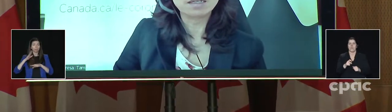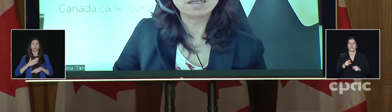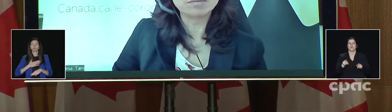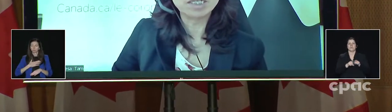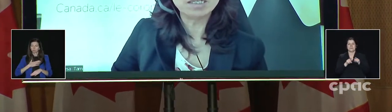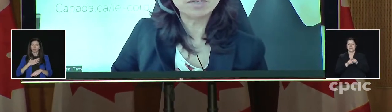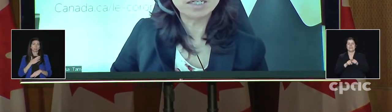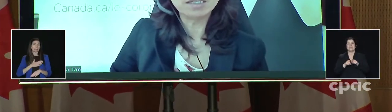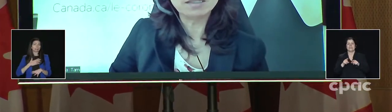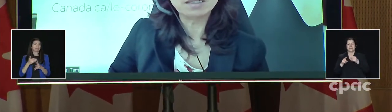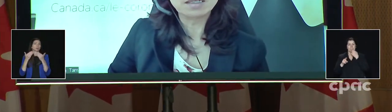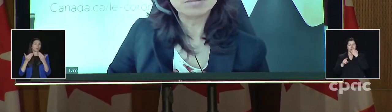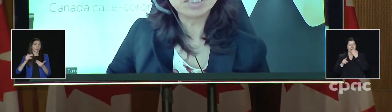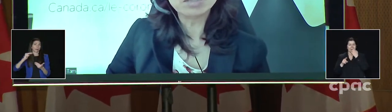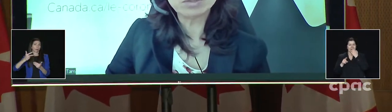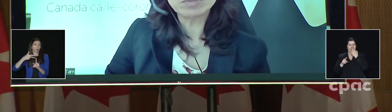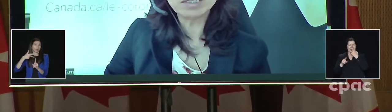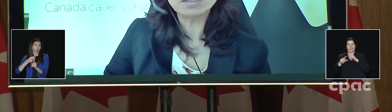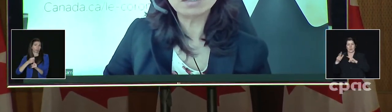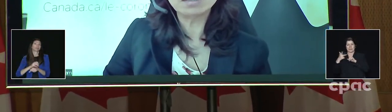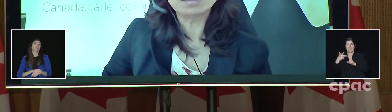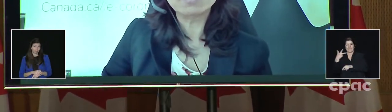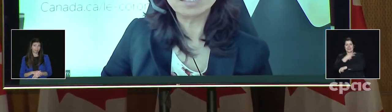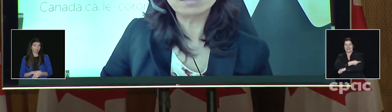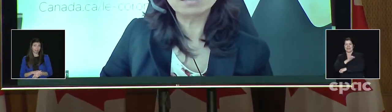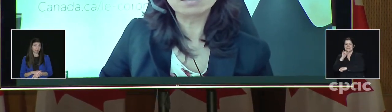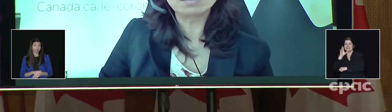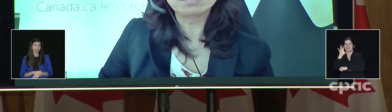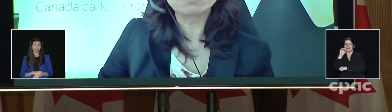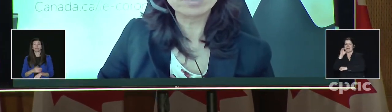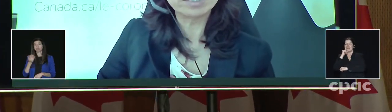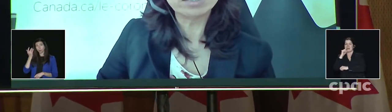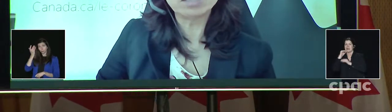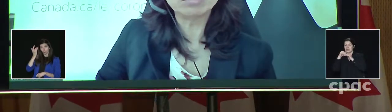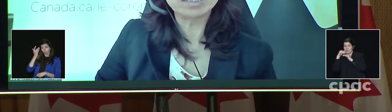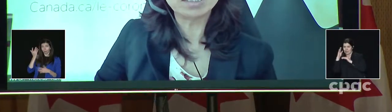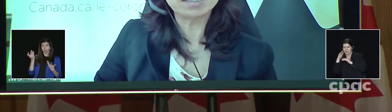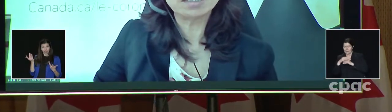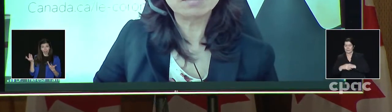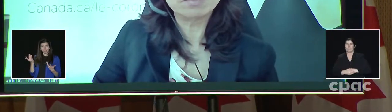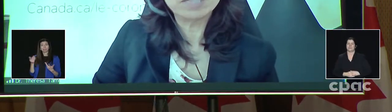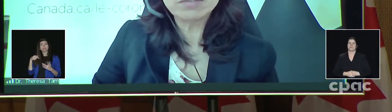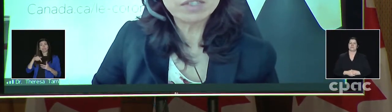still key advice. Because what we are seeing is that vaccines are still very good at